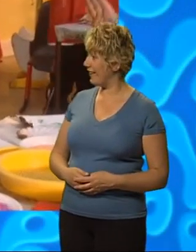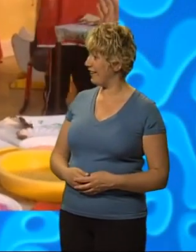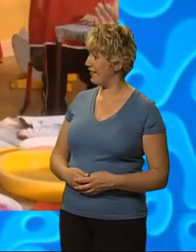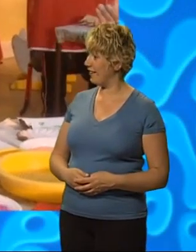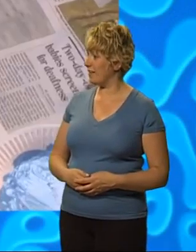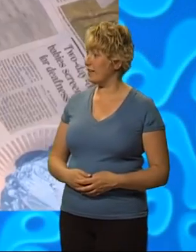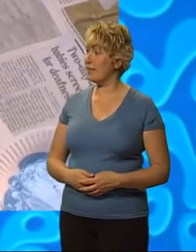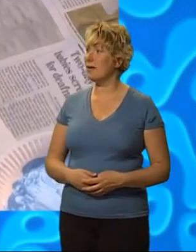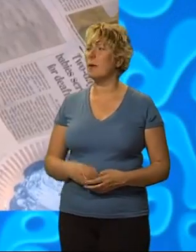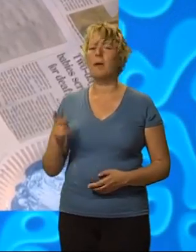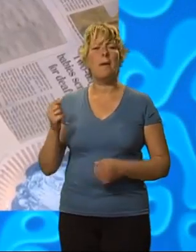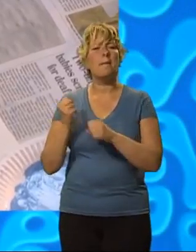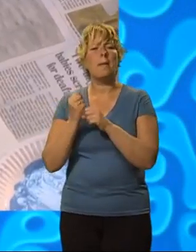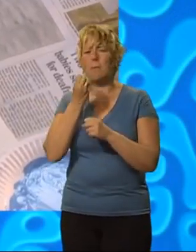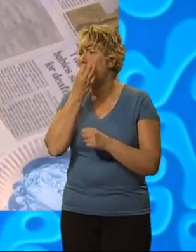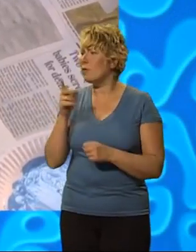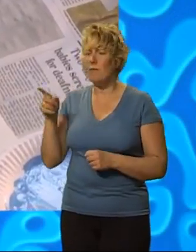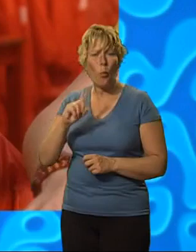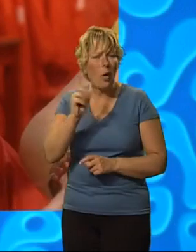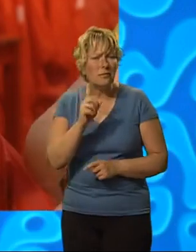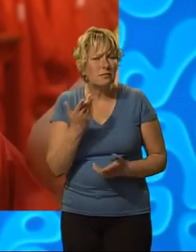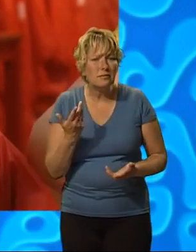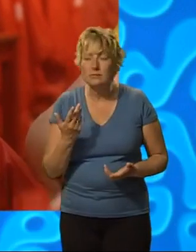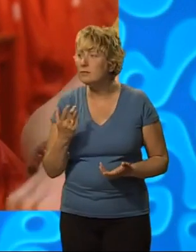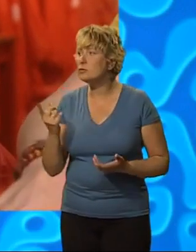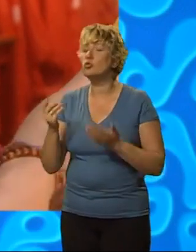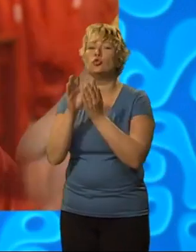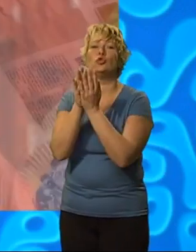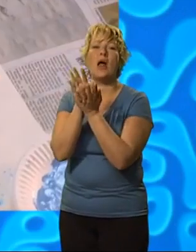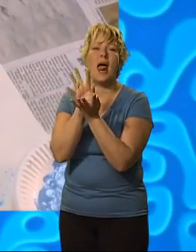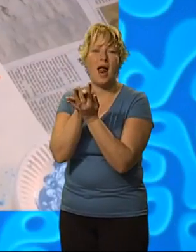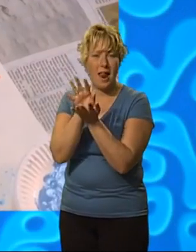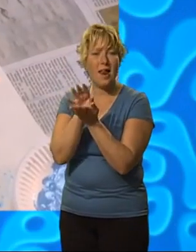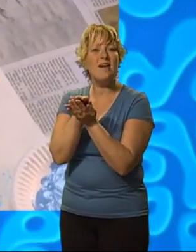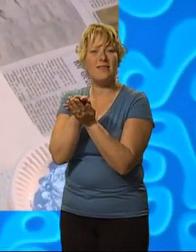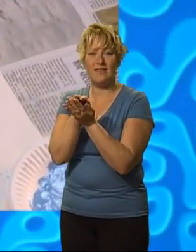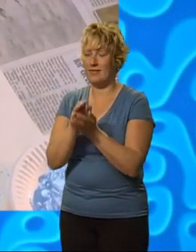What did you use to make these lovely patterns up here? The shells.